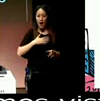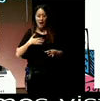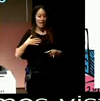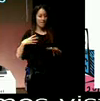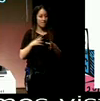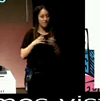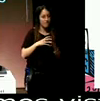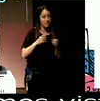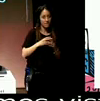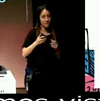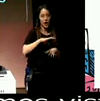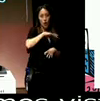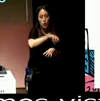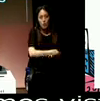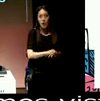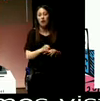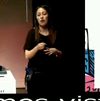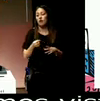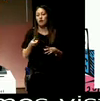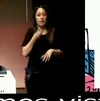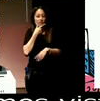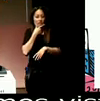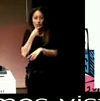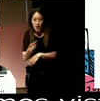time, good looking and attractive for everybody.